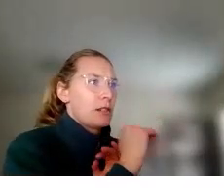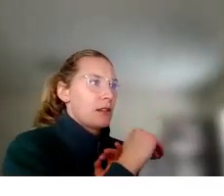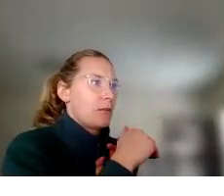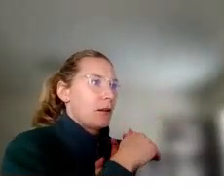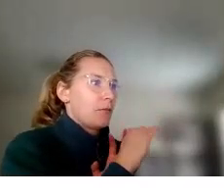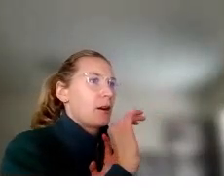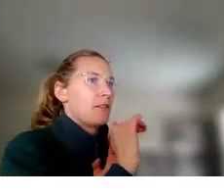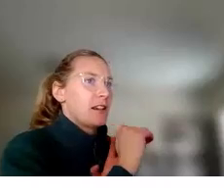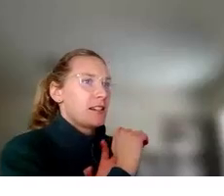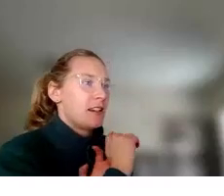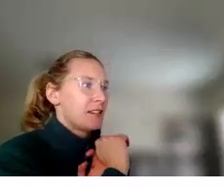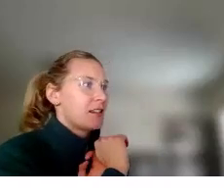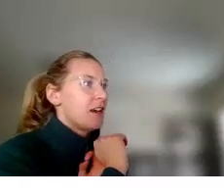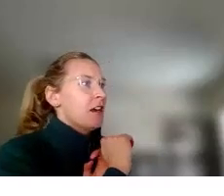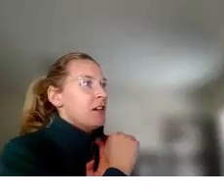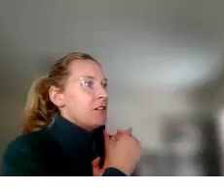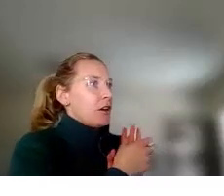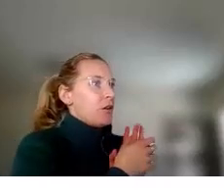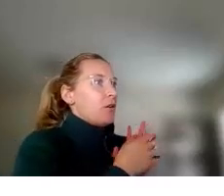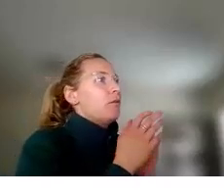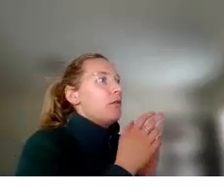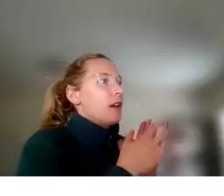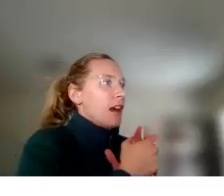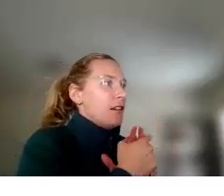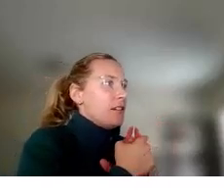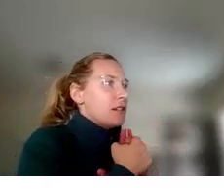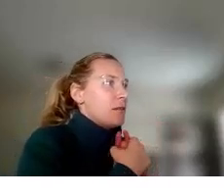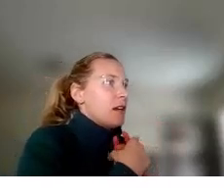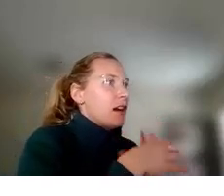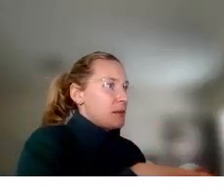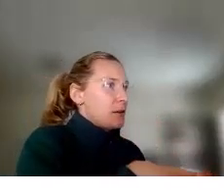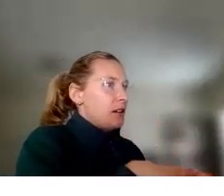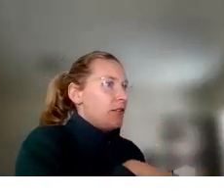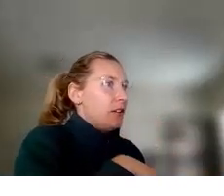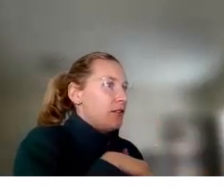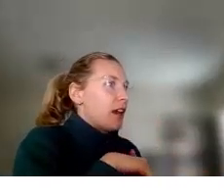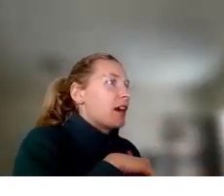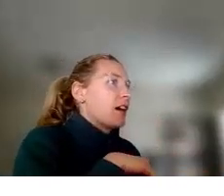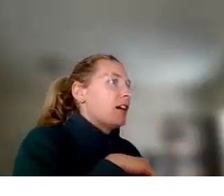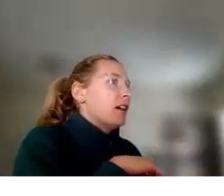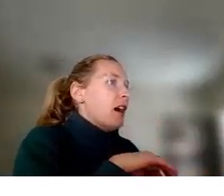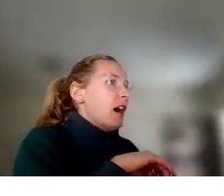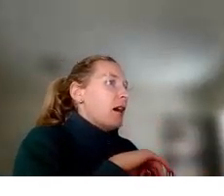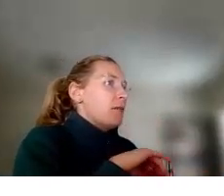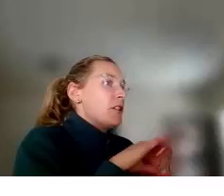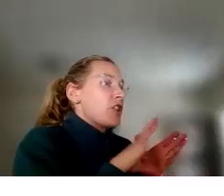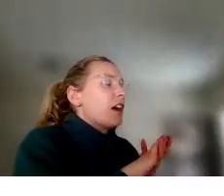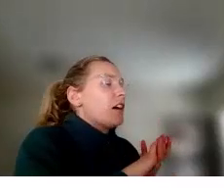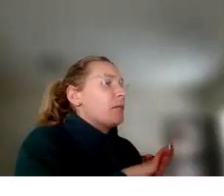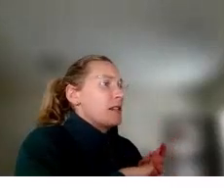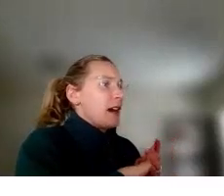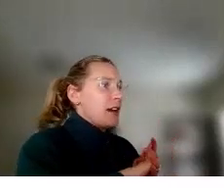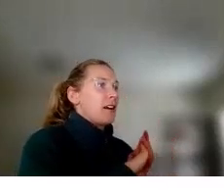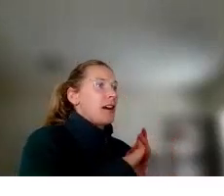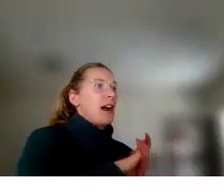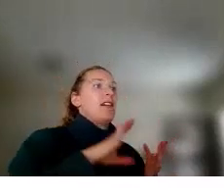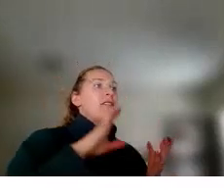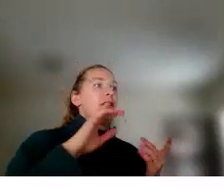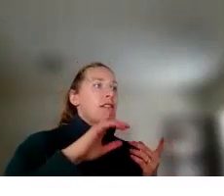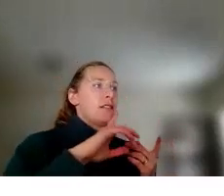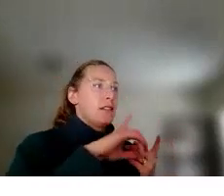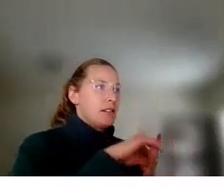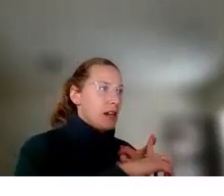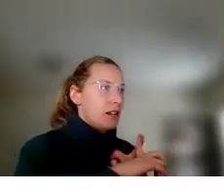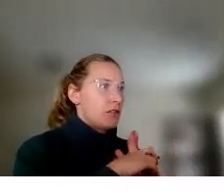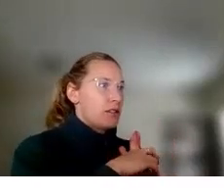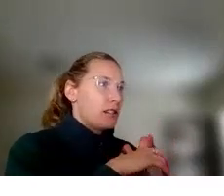the points on the bottom, perfect, yes. So again, to meet hospital level of care, the child must either